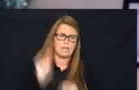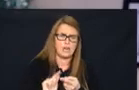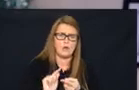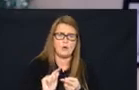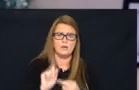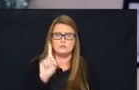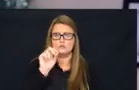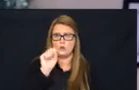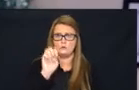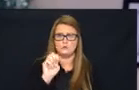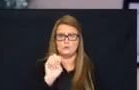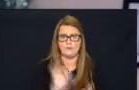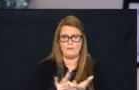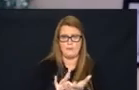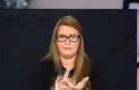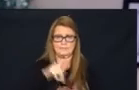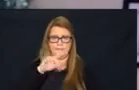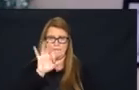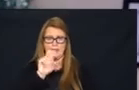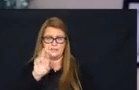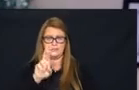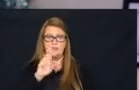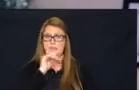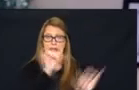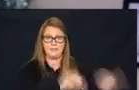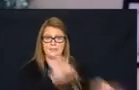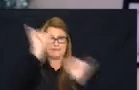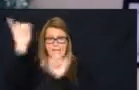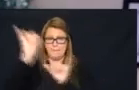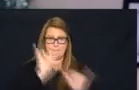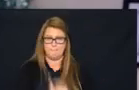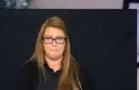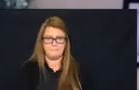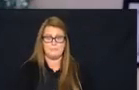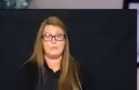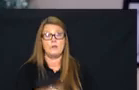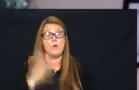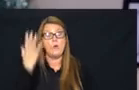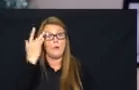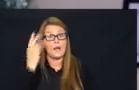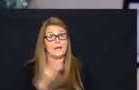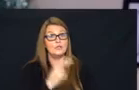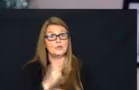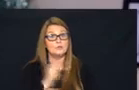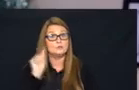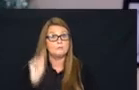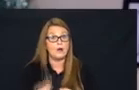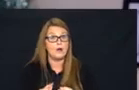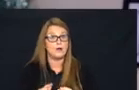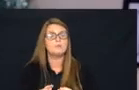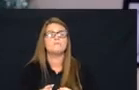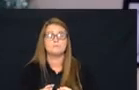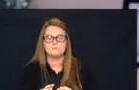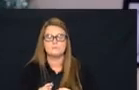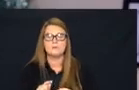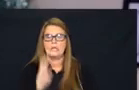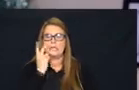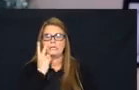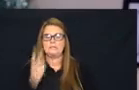dose. And because of the small dose, there has been the findings, at least it's been reported out, that